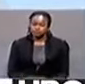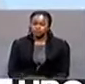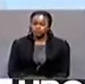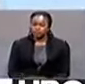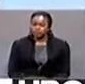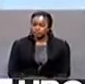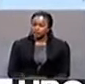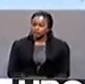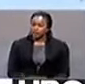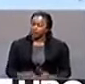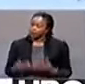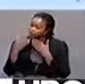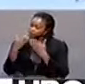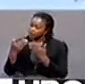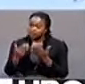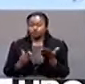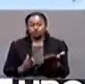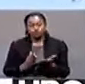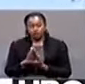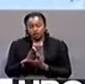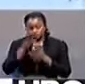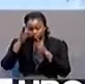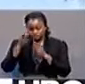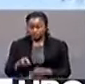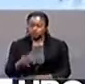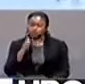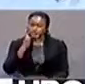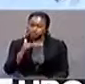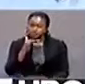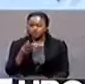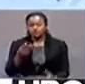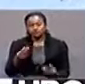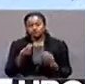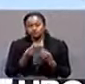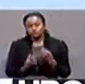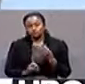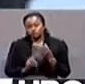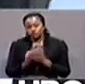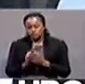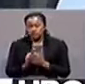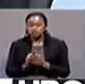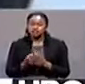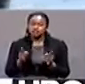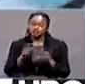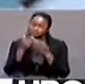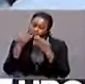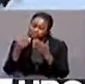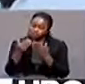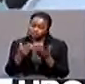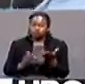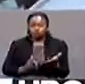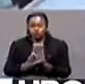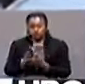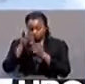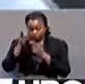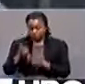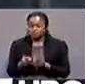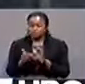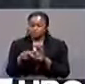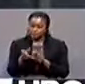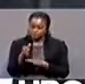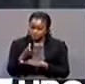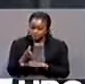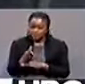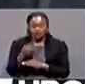Thank you, Right Honorable Speaker, for the opportunity. And thank you, the Right Honorable Prime Minister, for